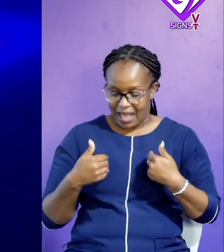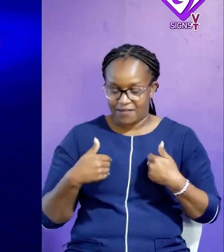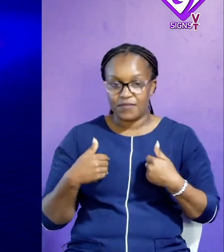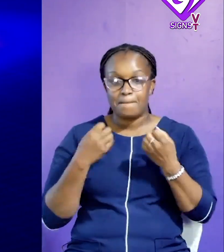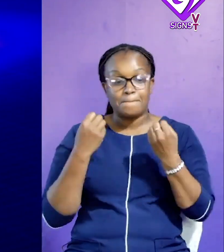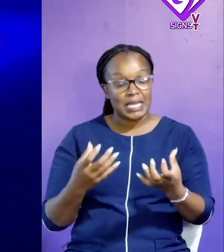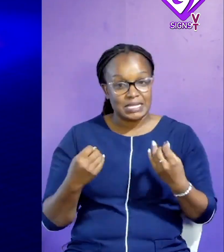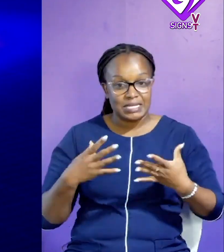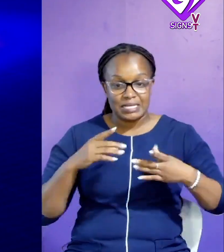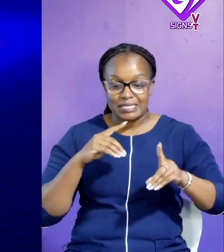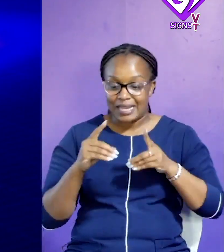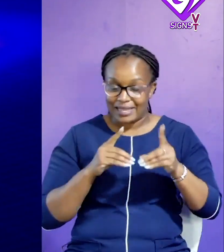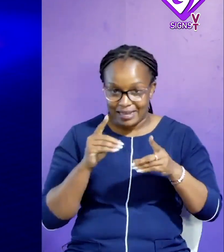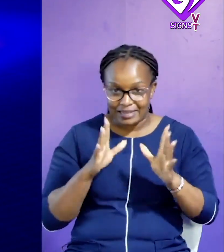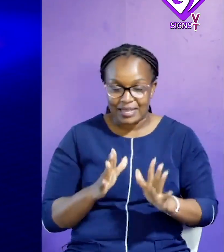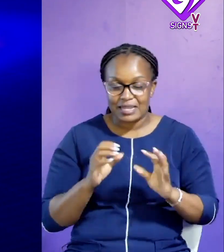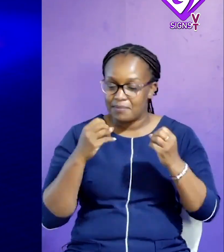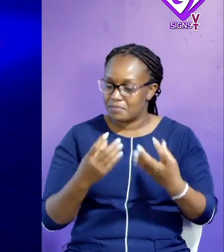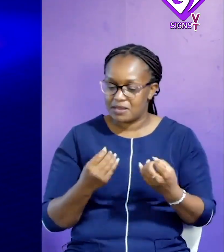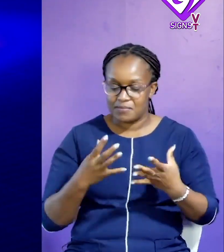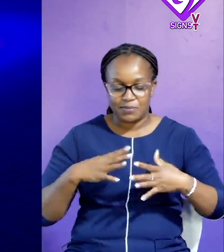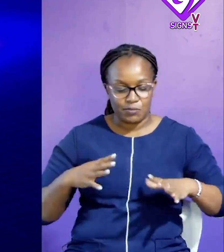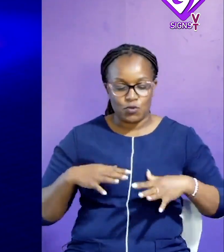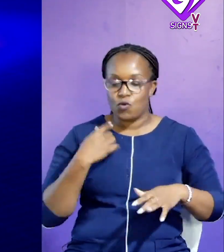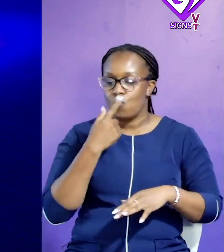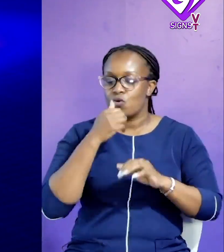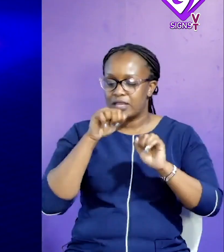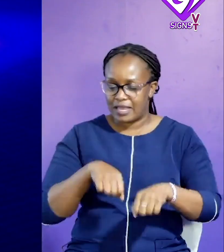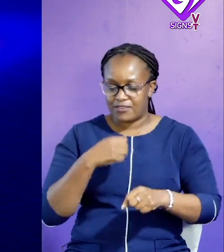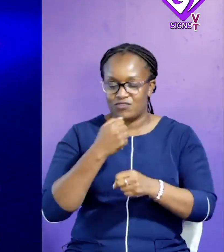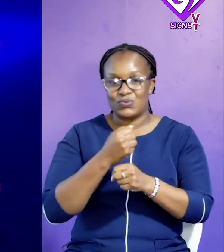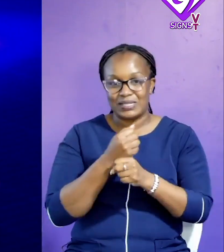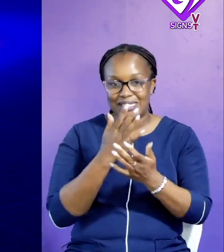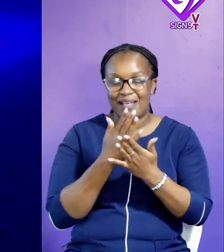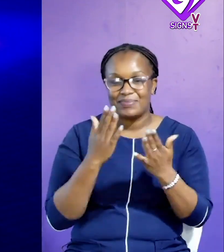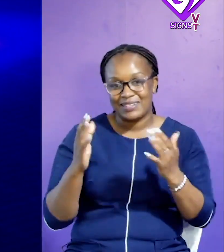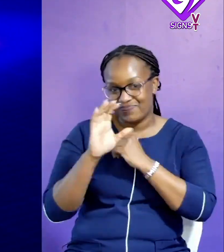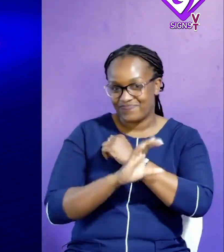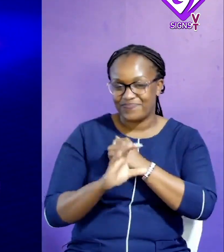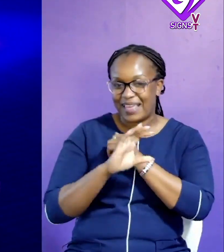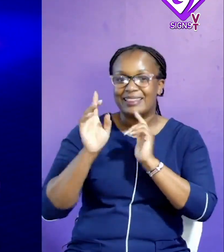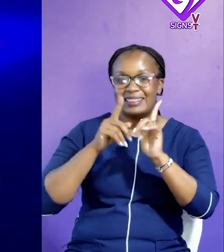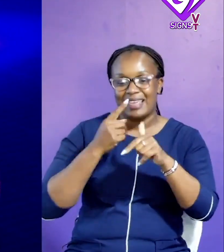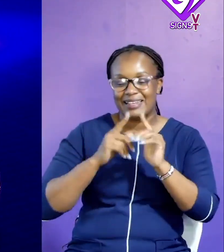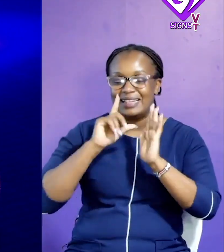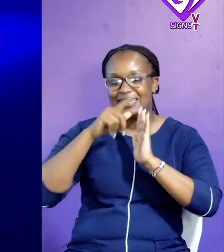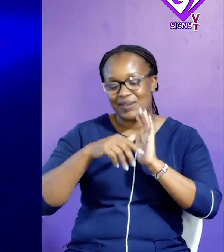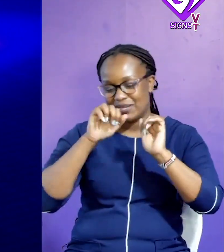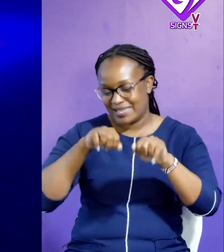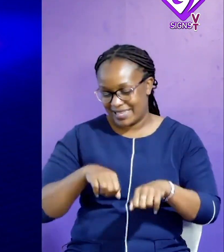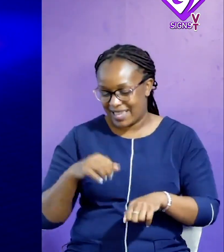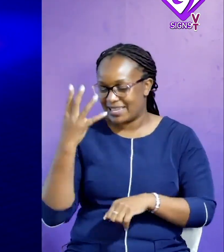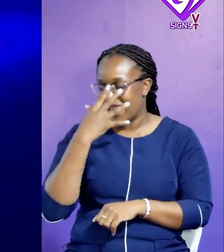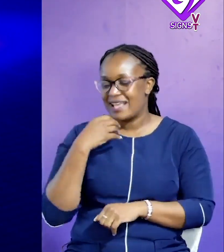can do something to the country. And at the end of the day, we have a beautiful country. So thank you so much for the people who